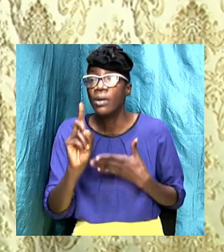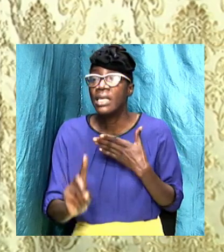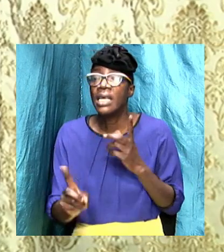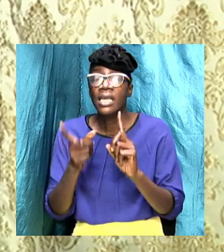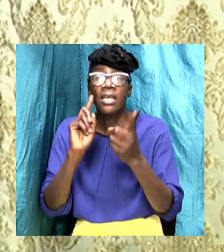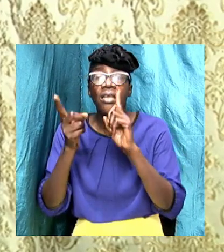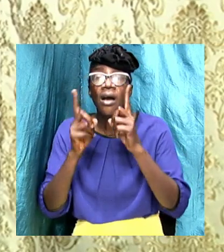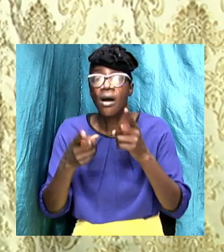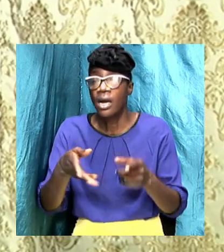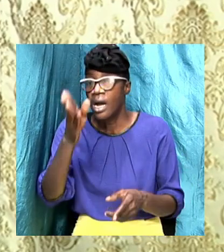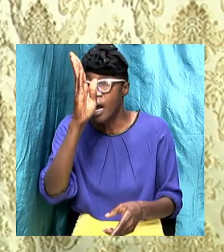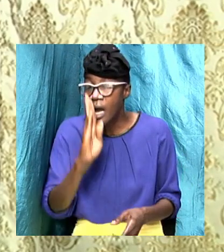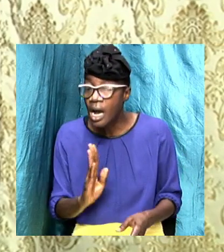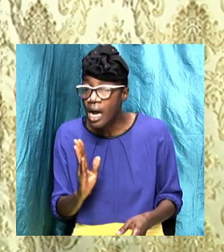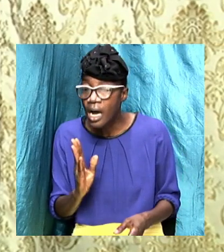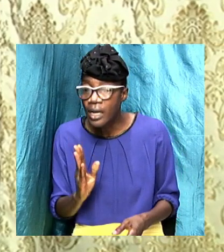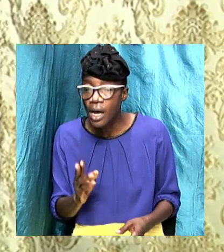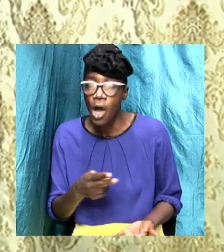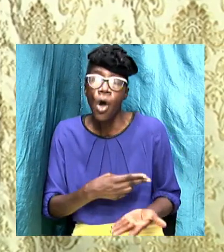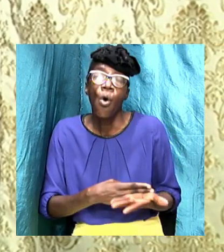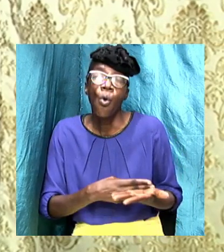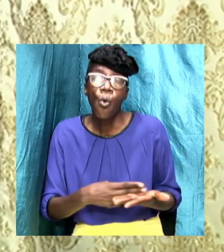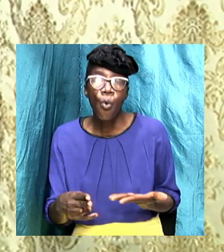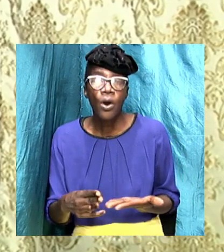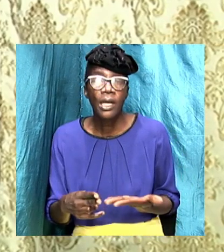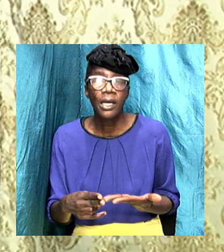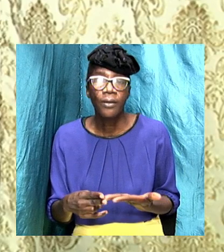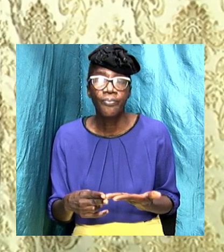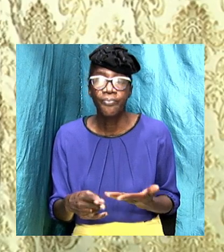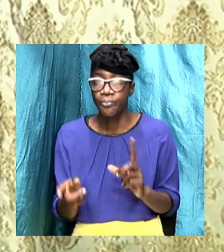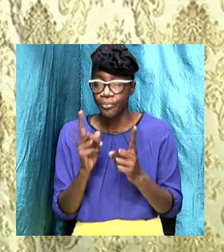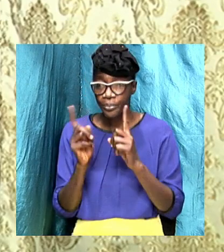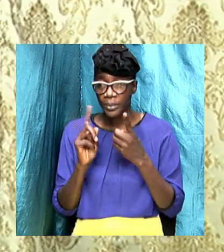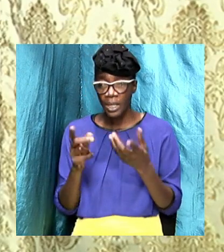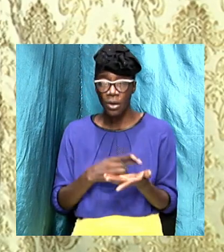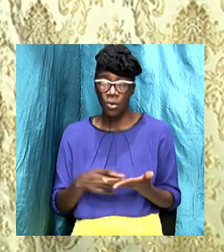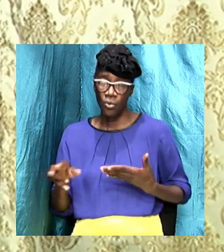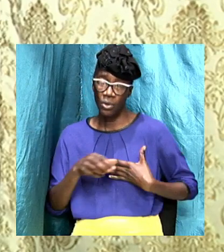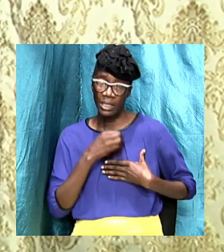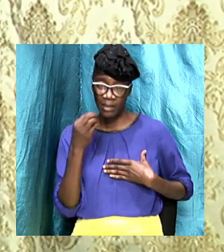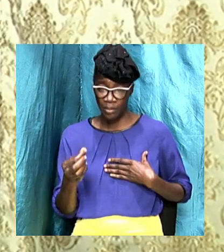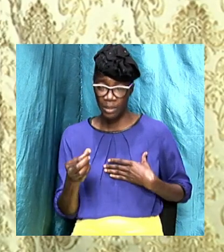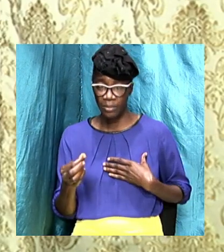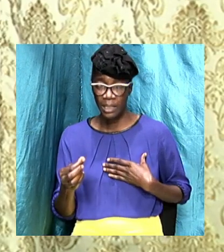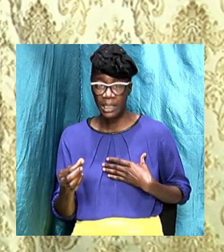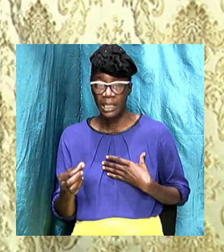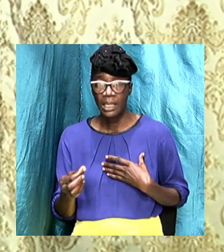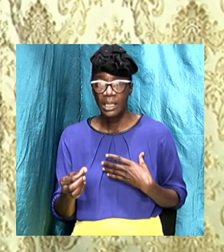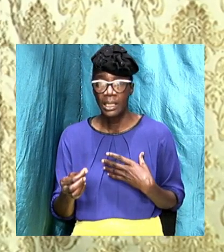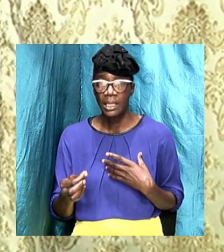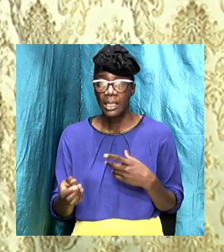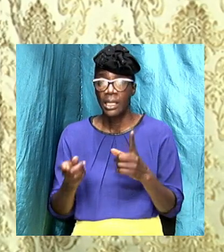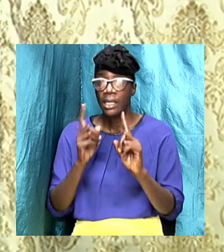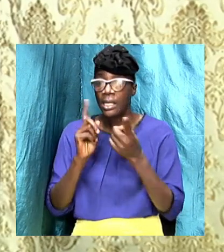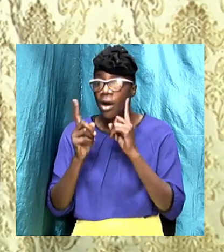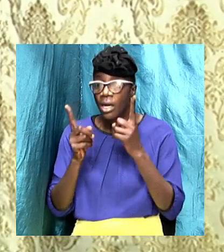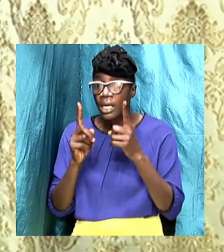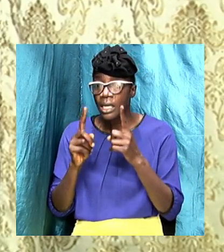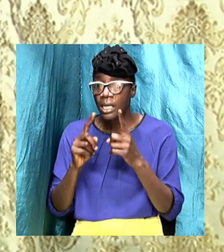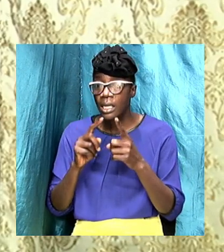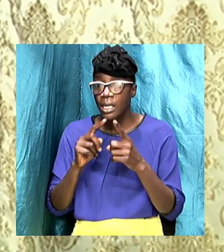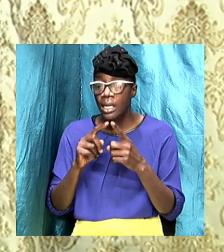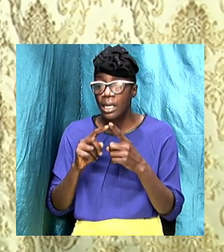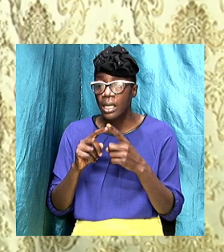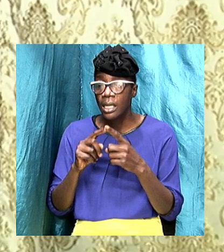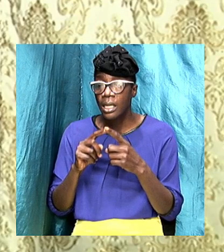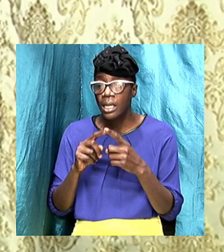that God is holy. When we talk about the Holy Spirit or the Holy Ghost, we are essentially talking